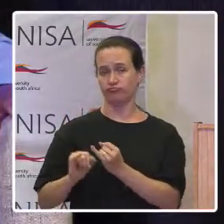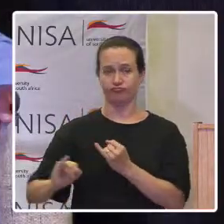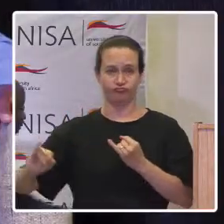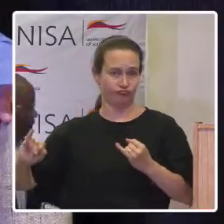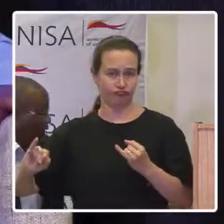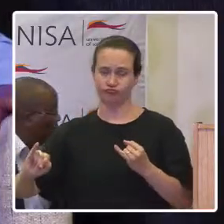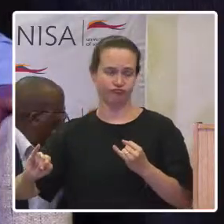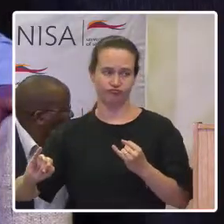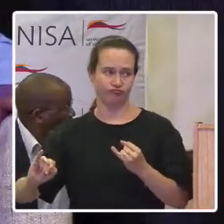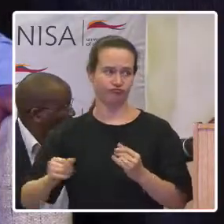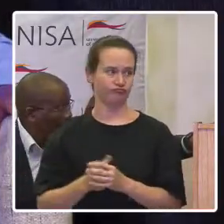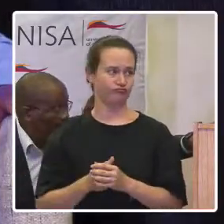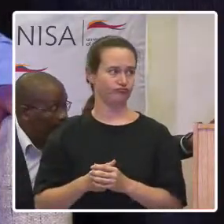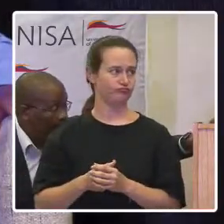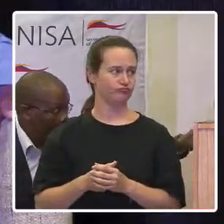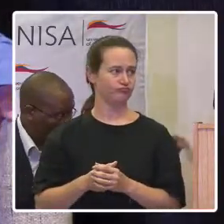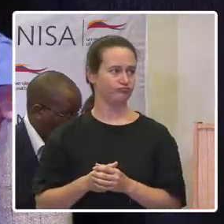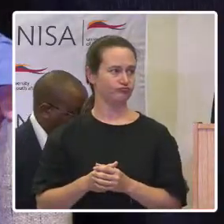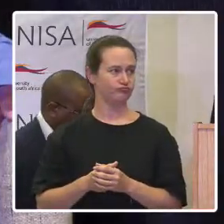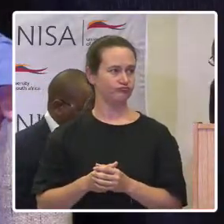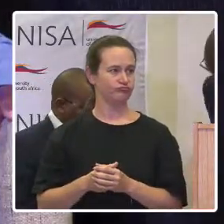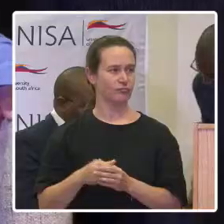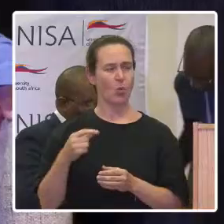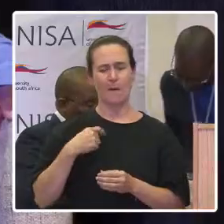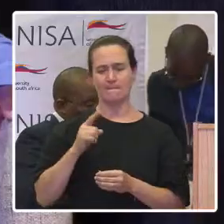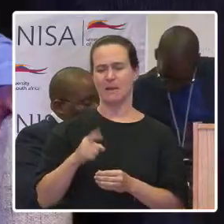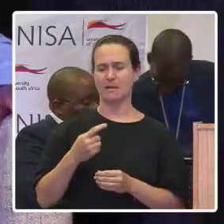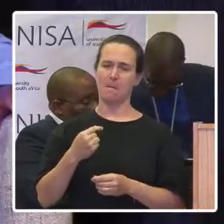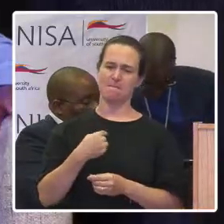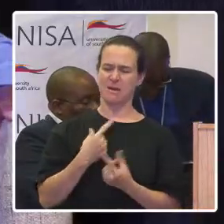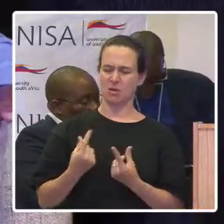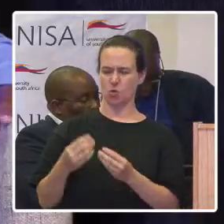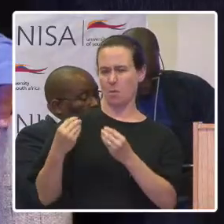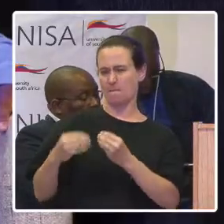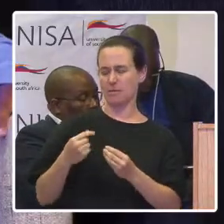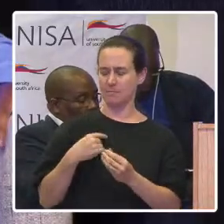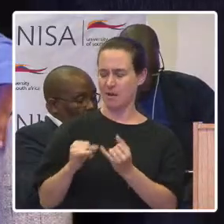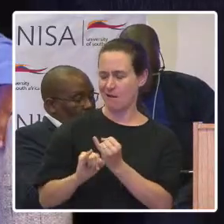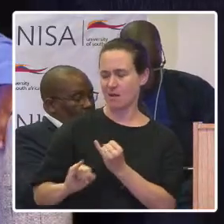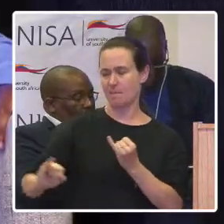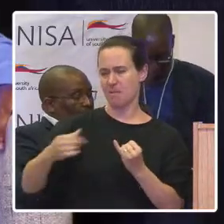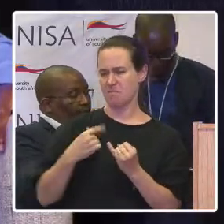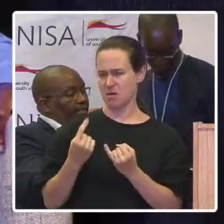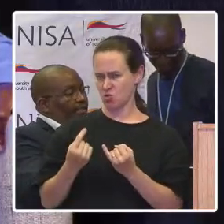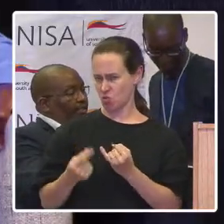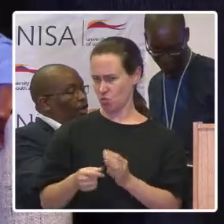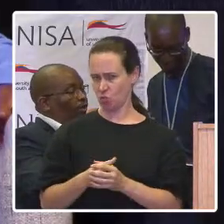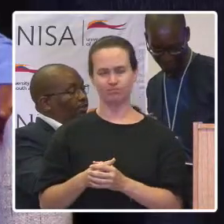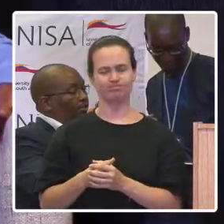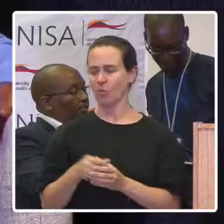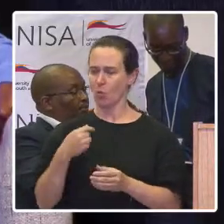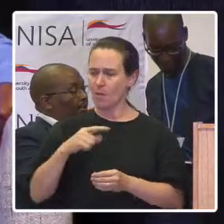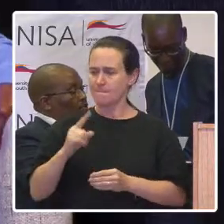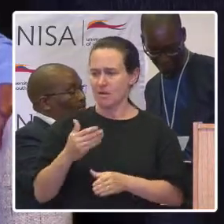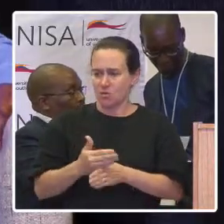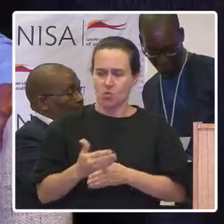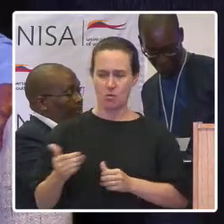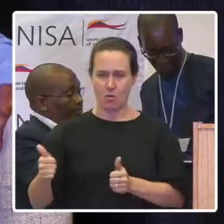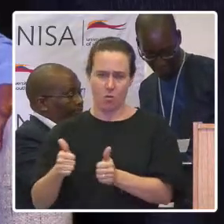We just need to do away with the mindset of doing business as an individual. We need to